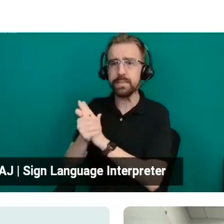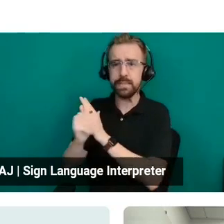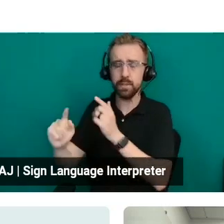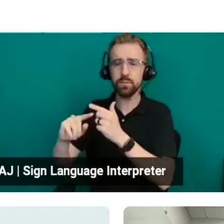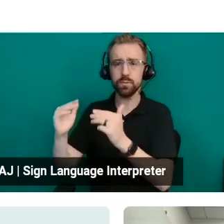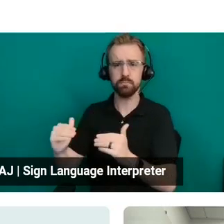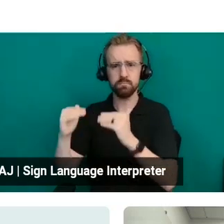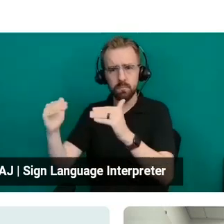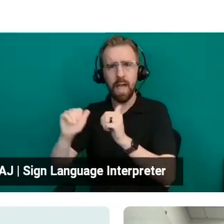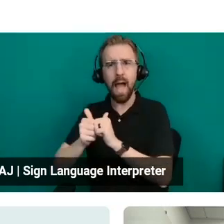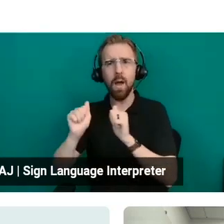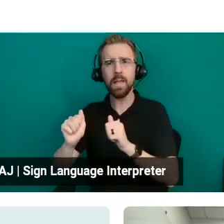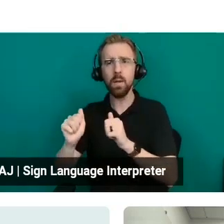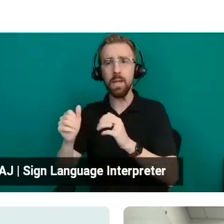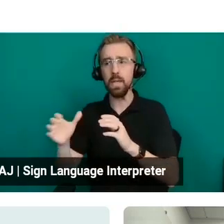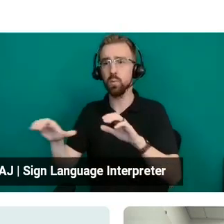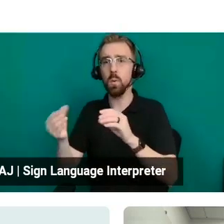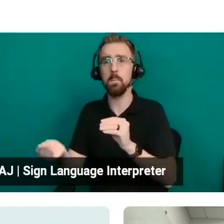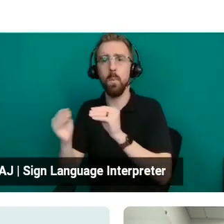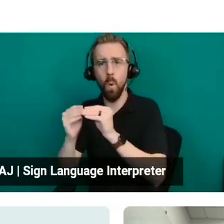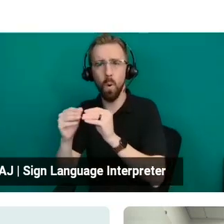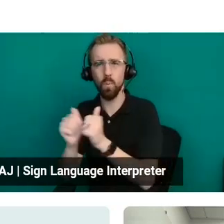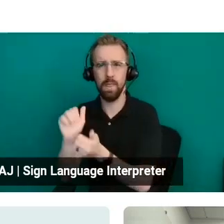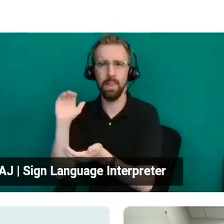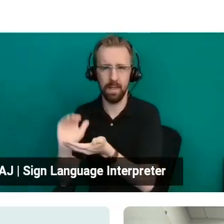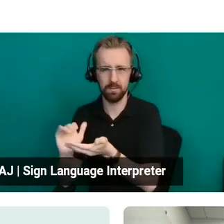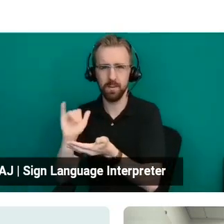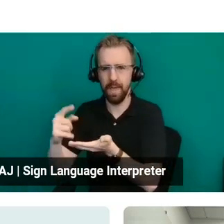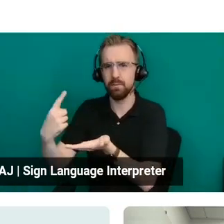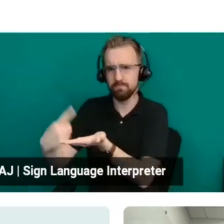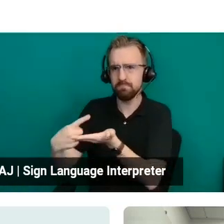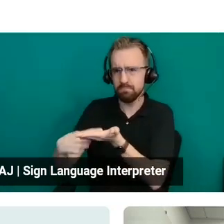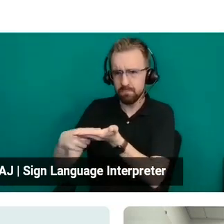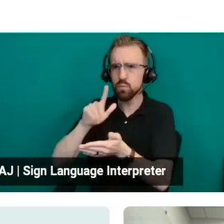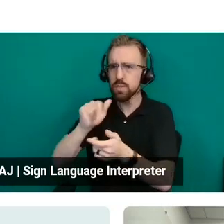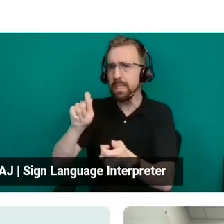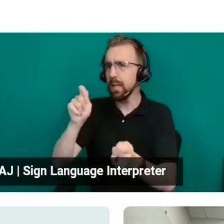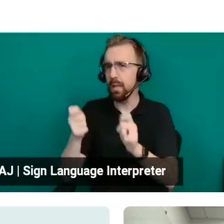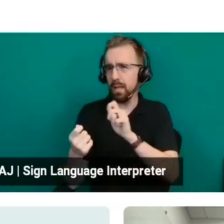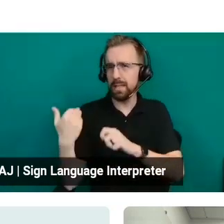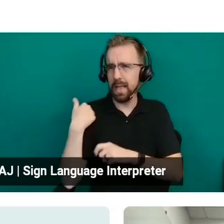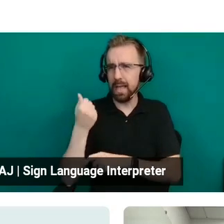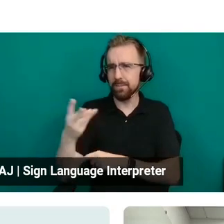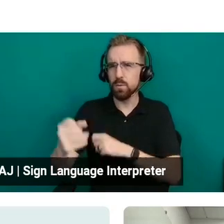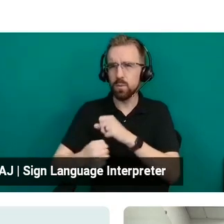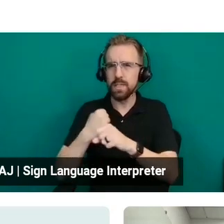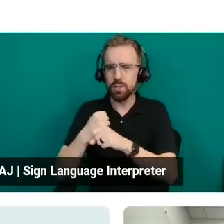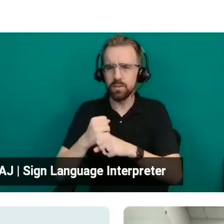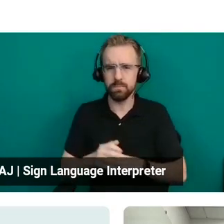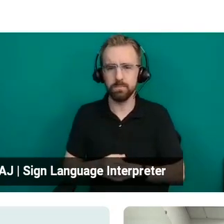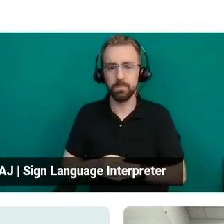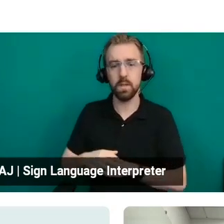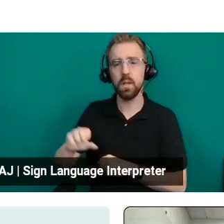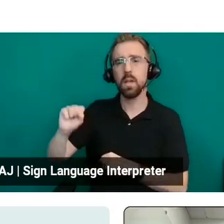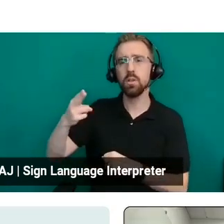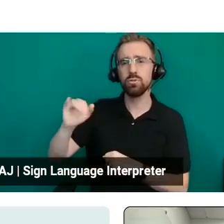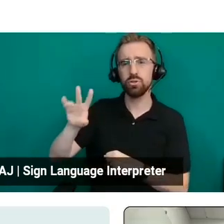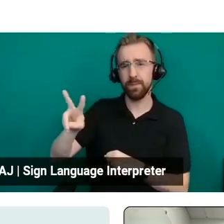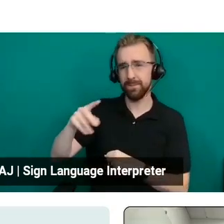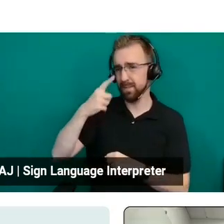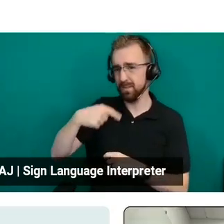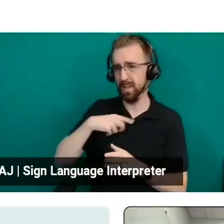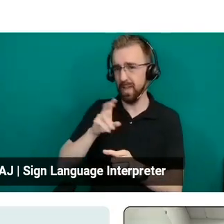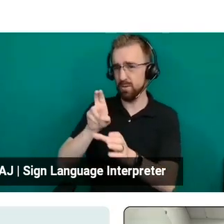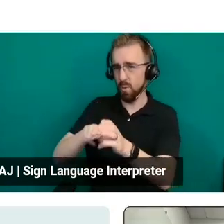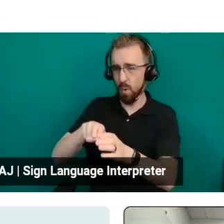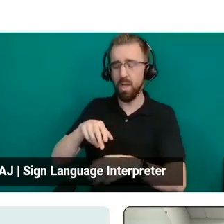level? And how can we do more with less? And so that conversation has really shifted, I would say, in the last couple of years. Shiv, can I jump in here?